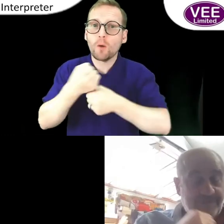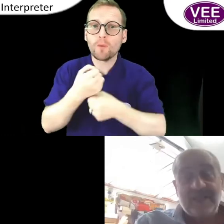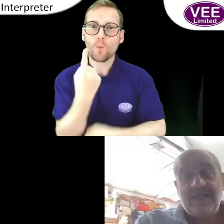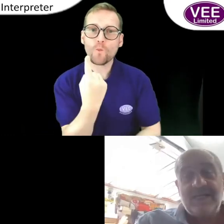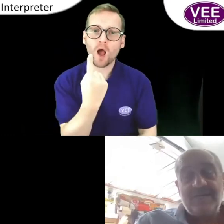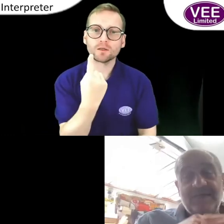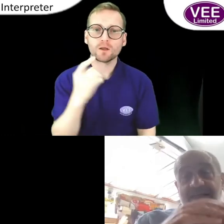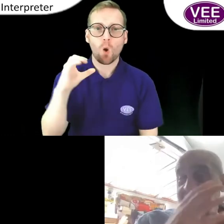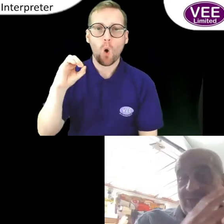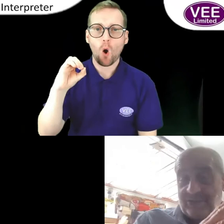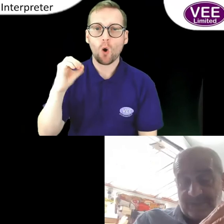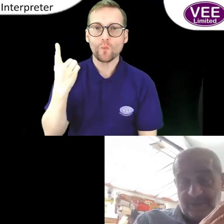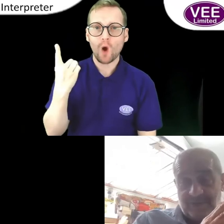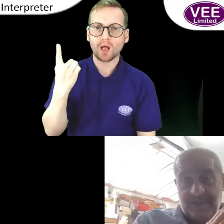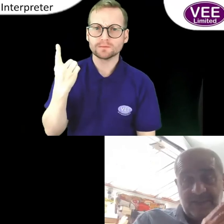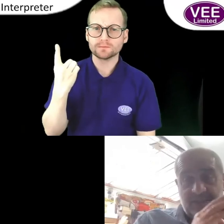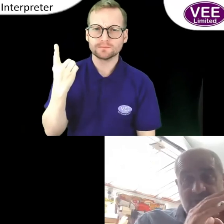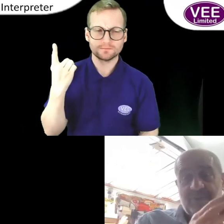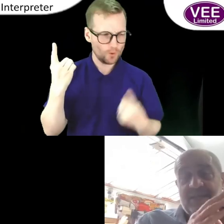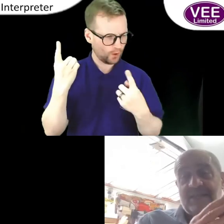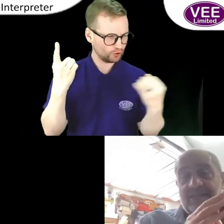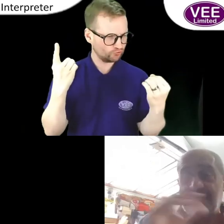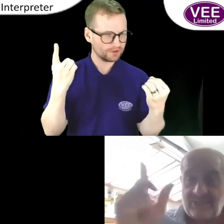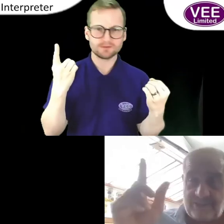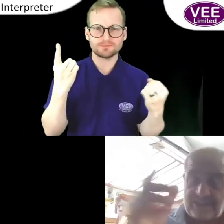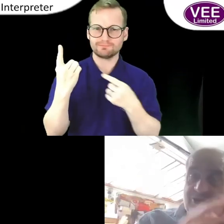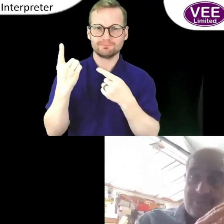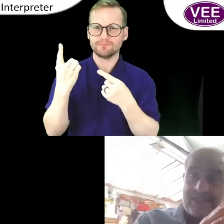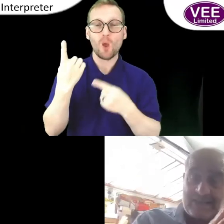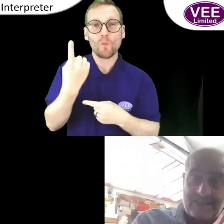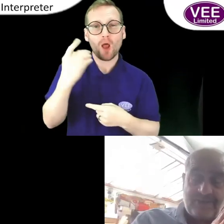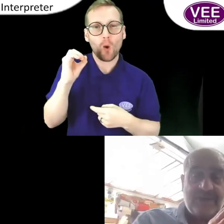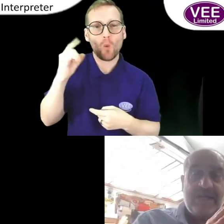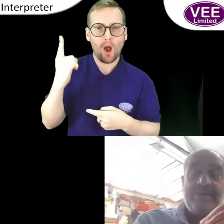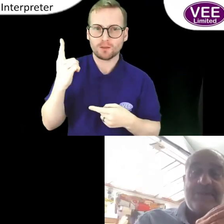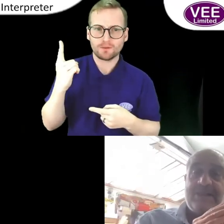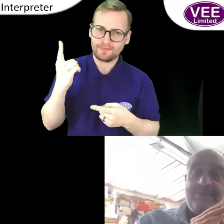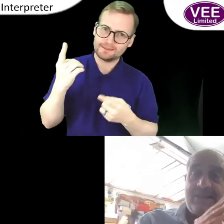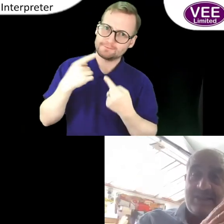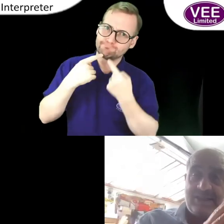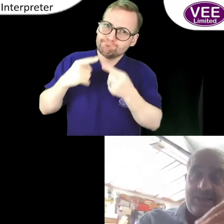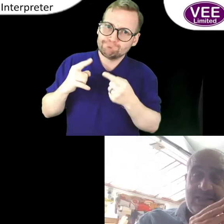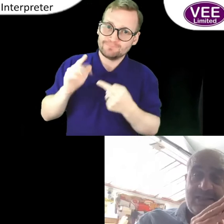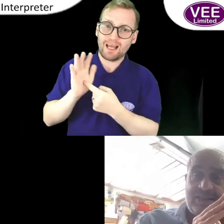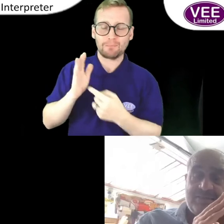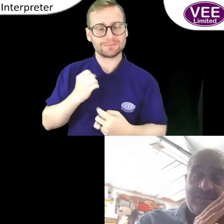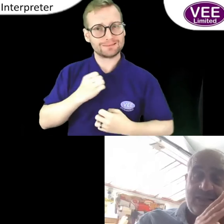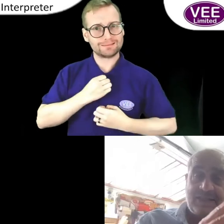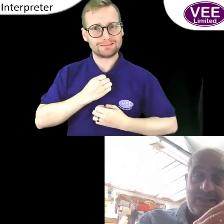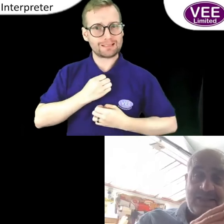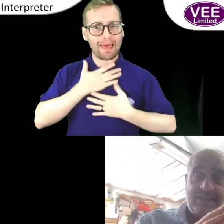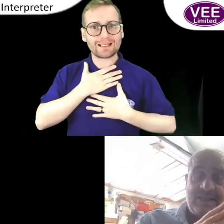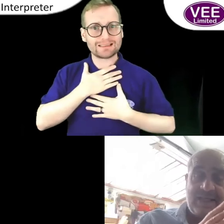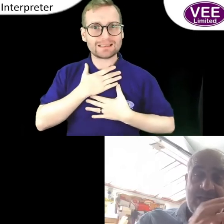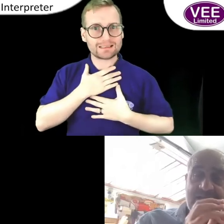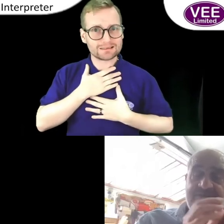objects. It is a huge responsibility to make this historic document as such, but I am delighted, and I am